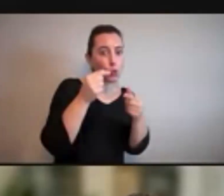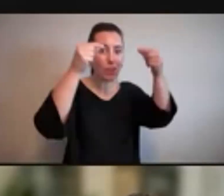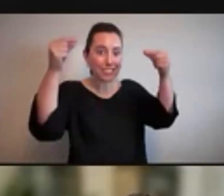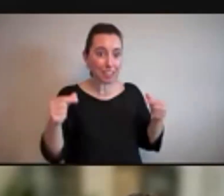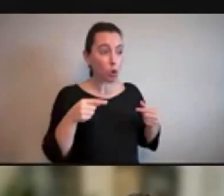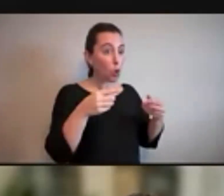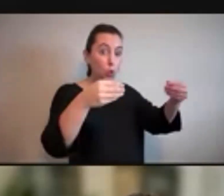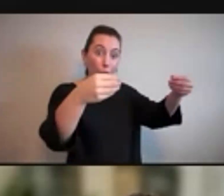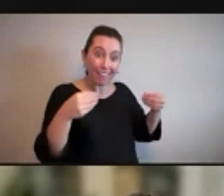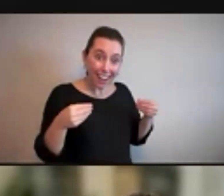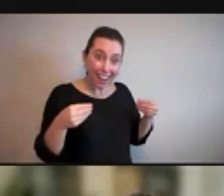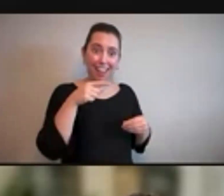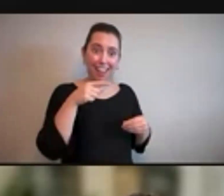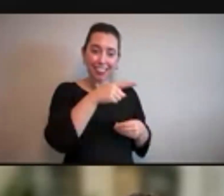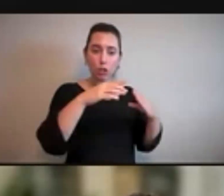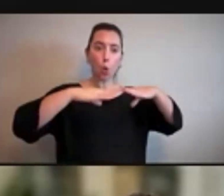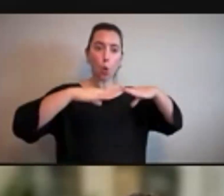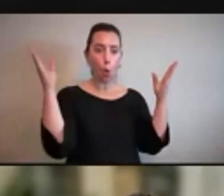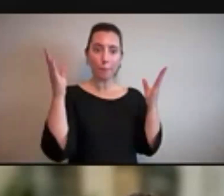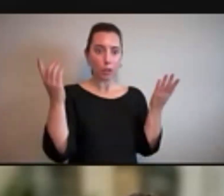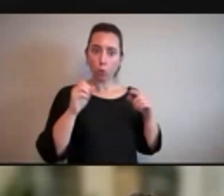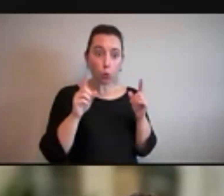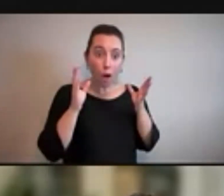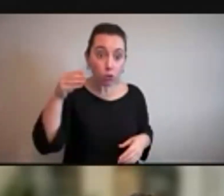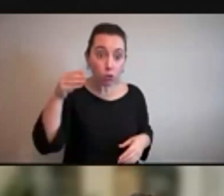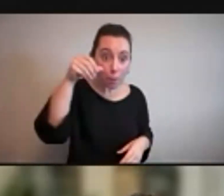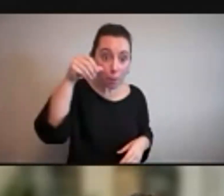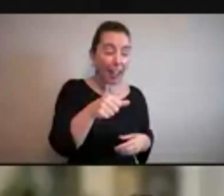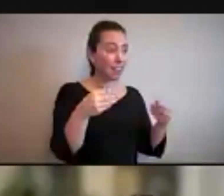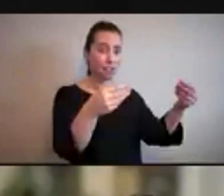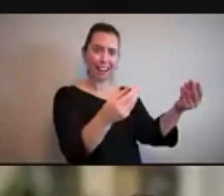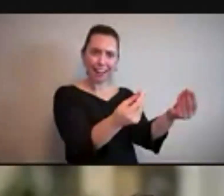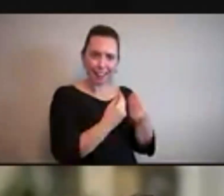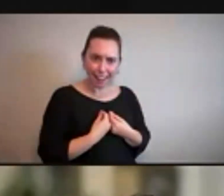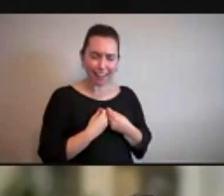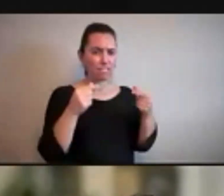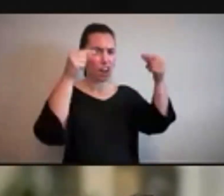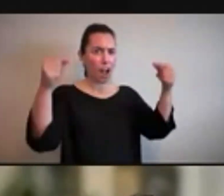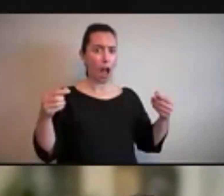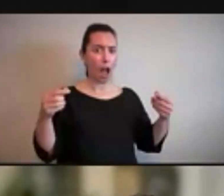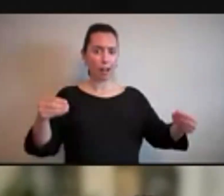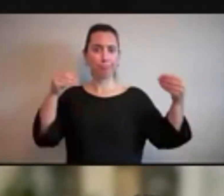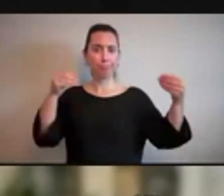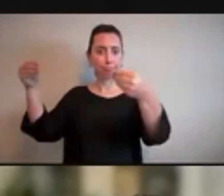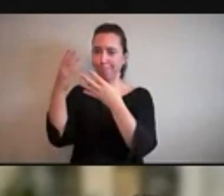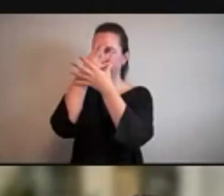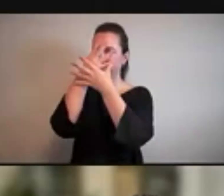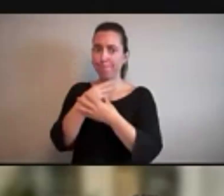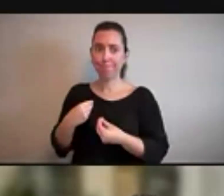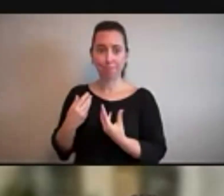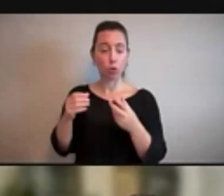open source starting template, and to have a place where they get together to